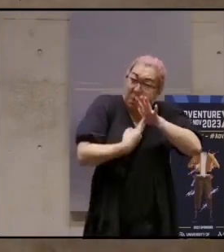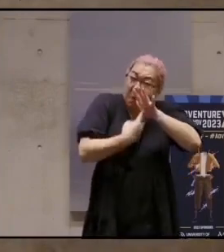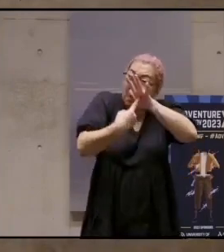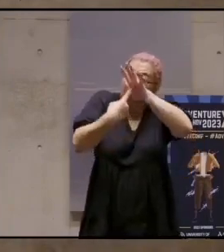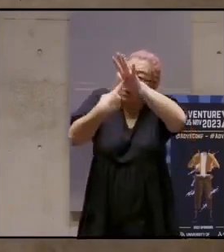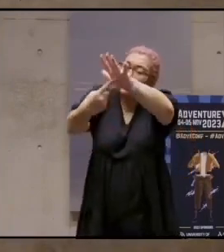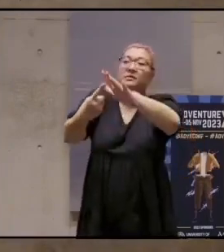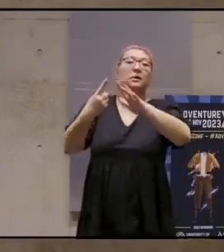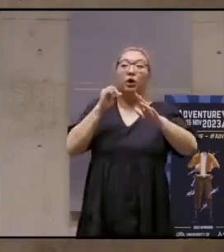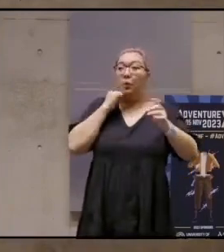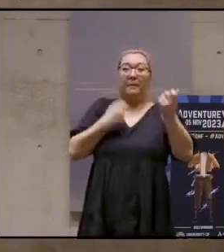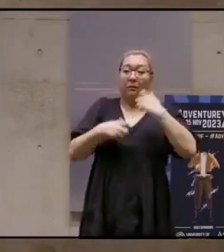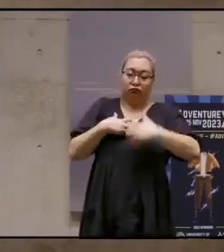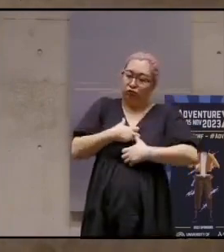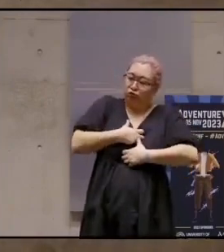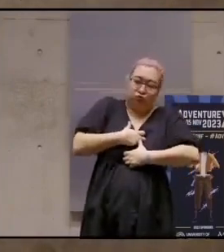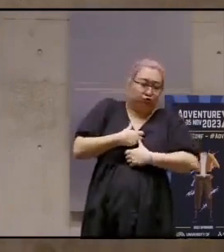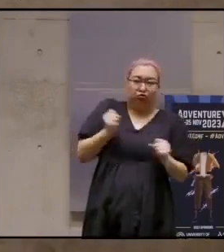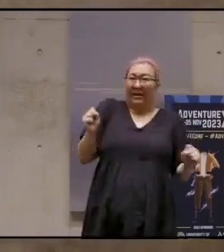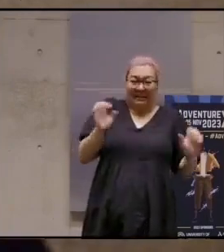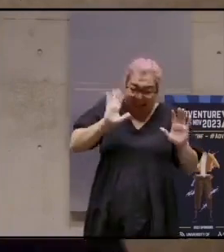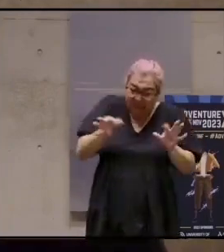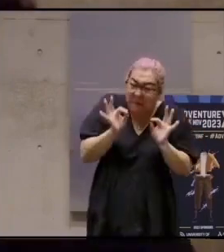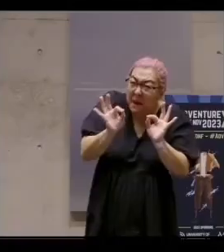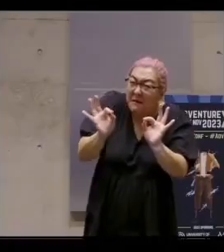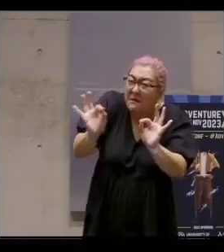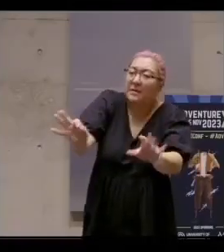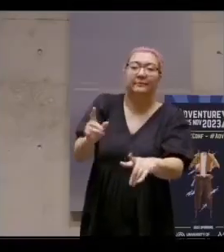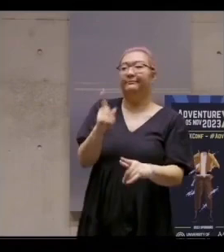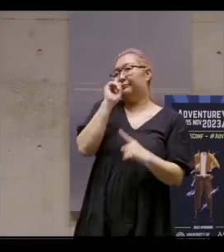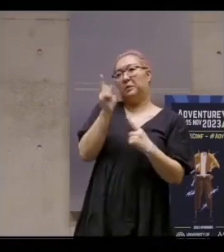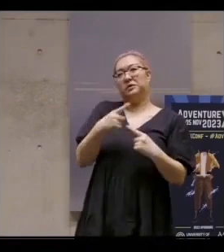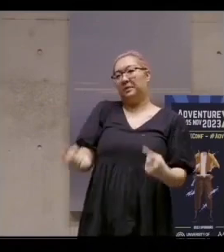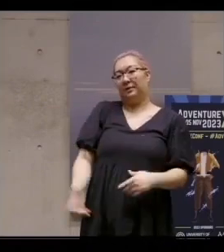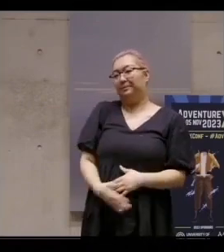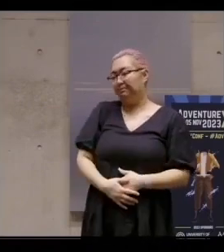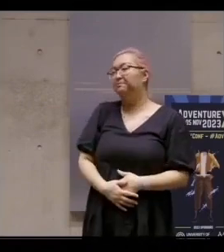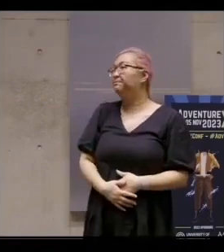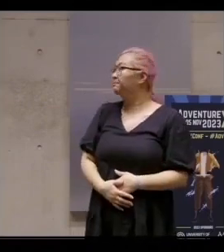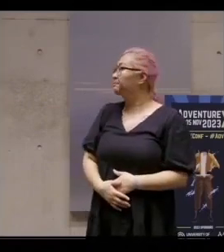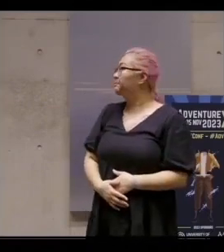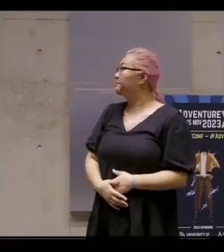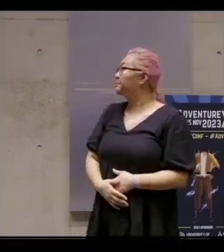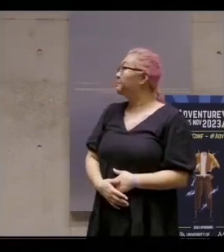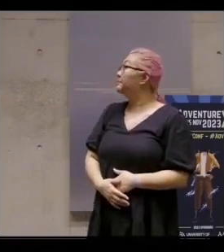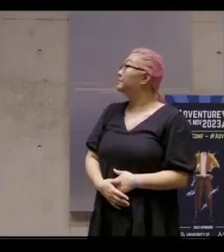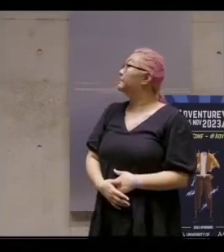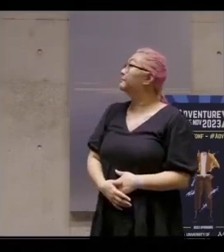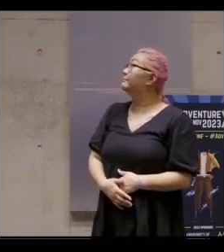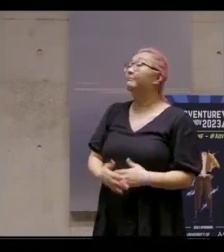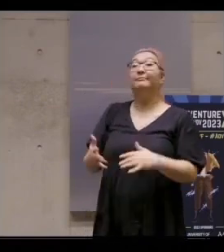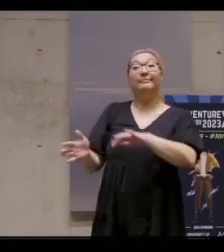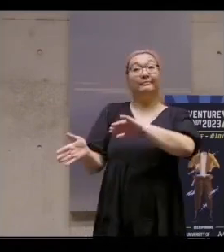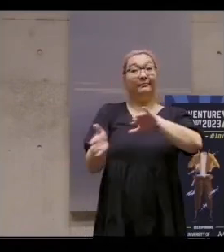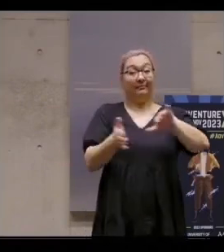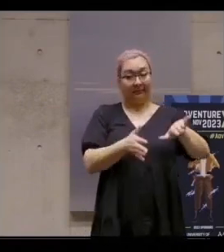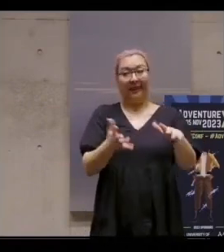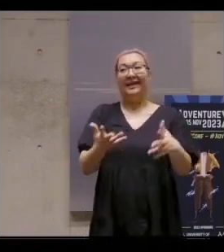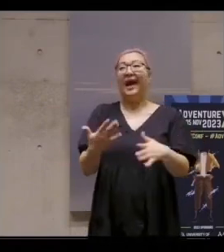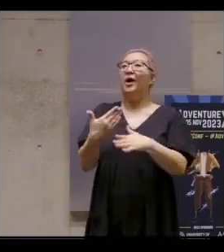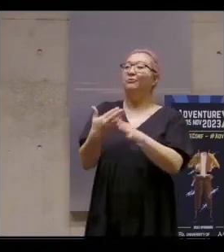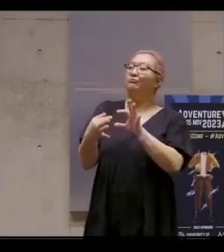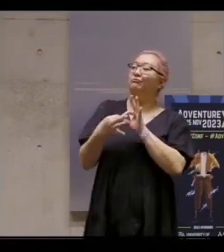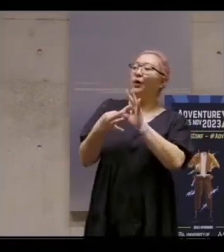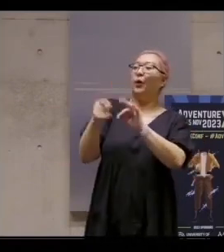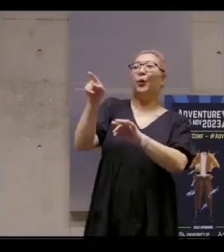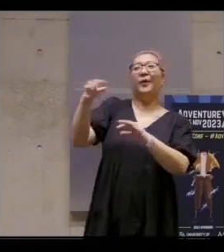trying to get every single line and take perfect, and nobody can. So, working with the talent, your most important job is to make them